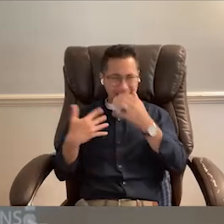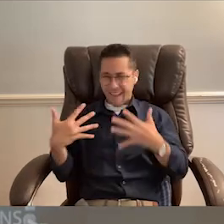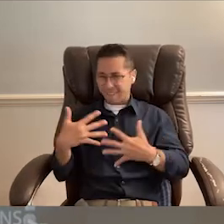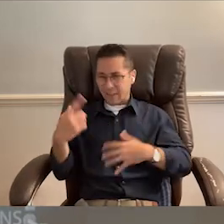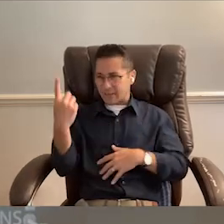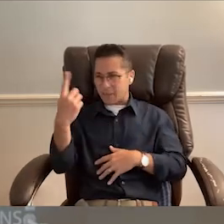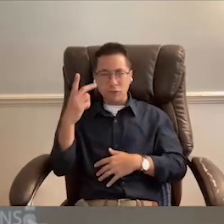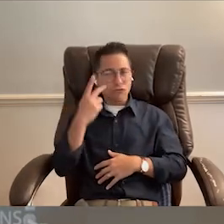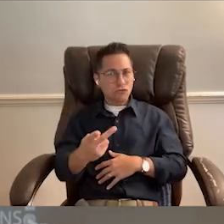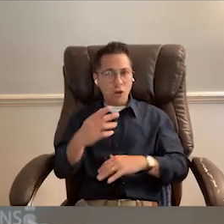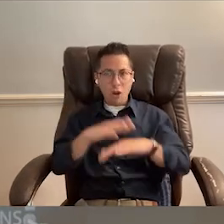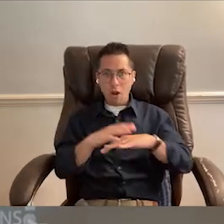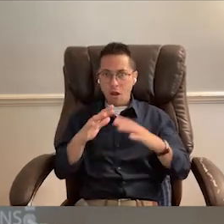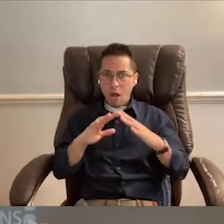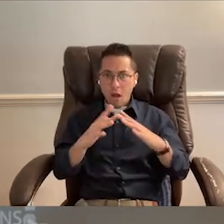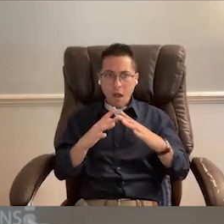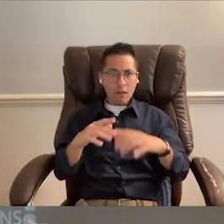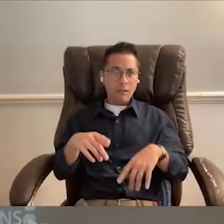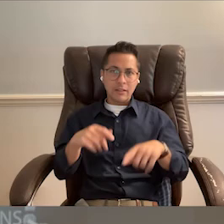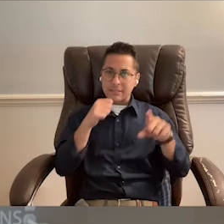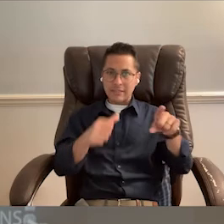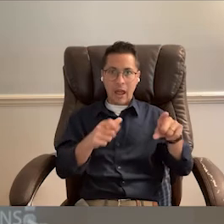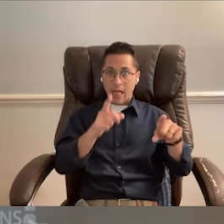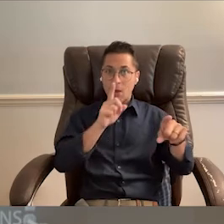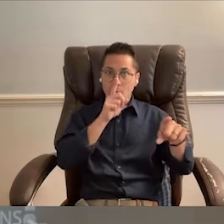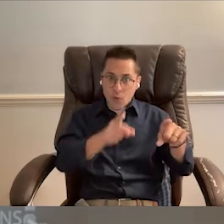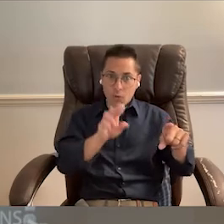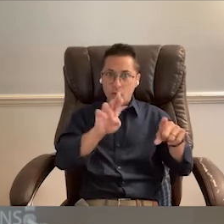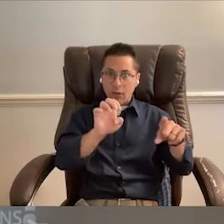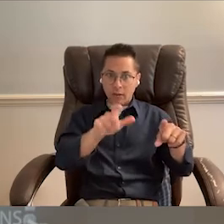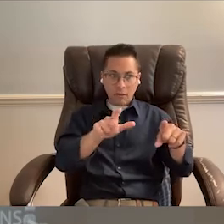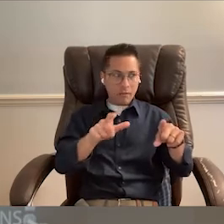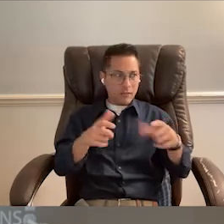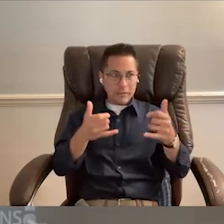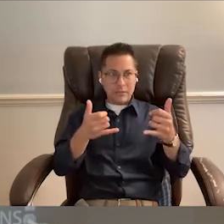sleep alone. She's having fears of something